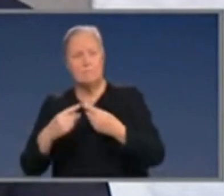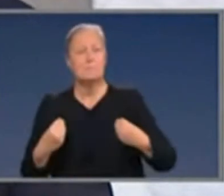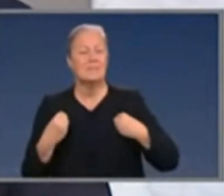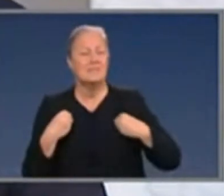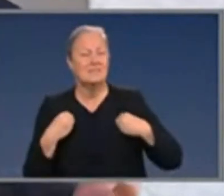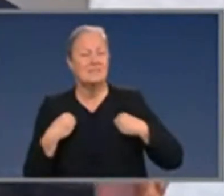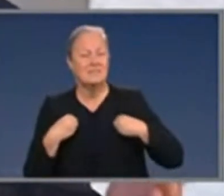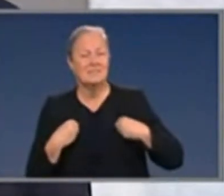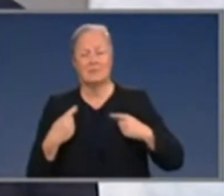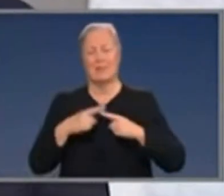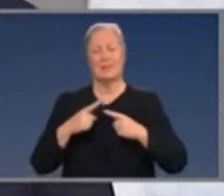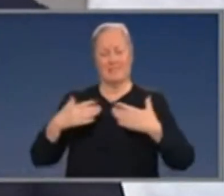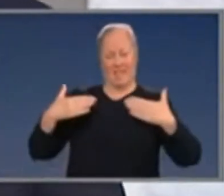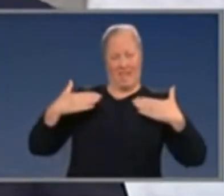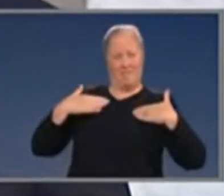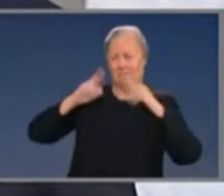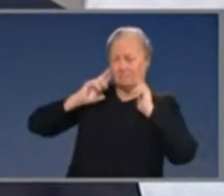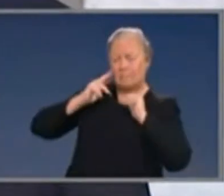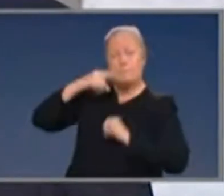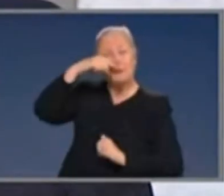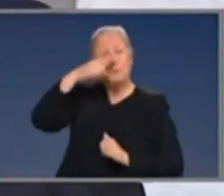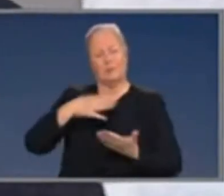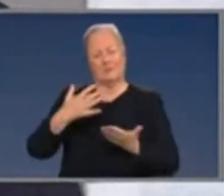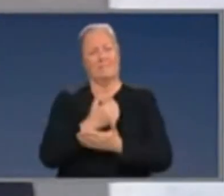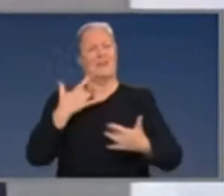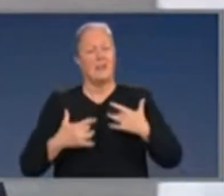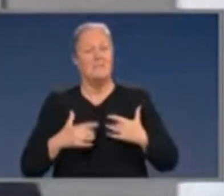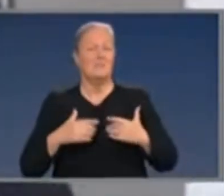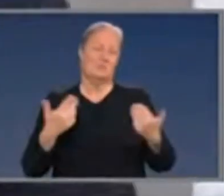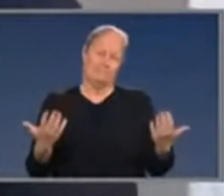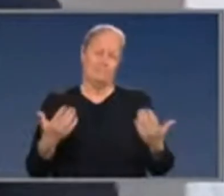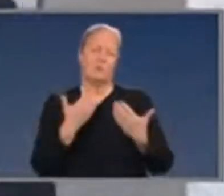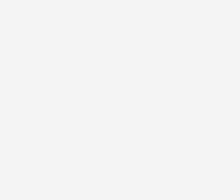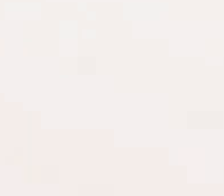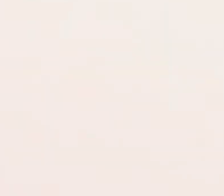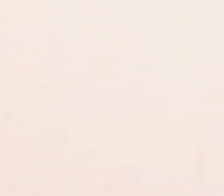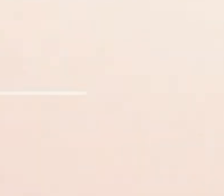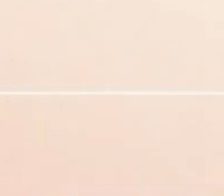on the health pandemic, so we're saving lives and we're saving livelihoods. Thank you all very much.